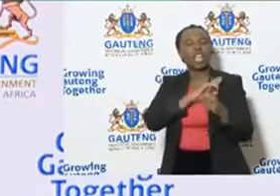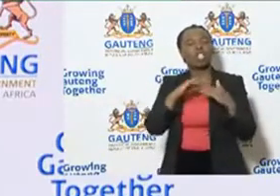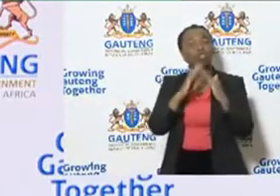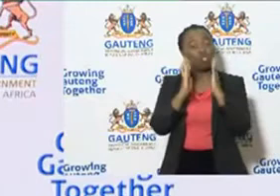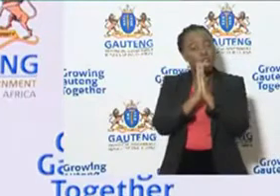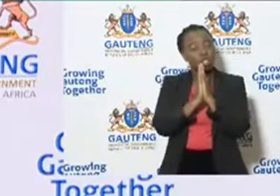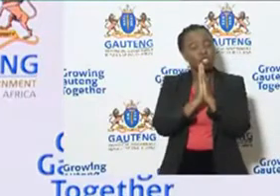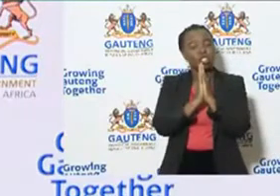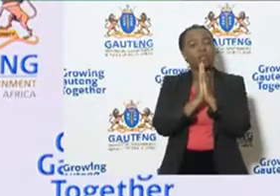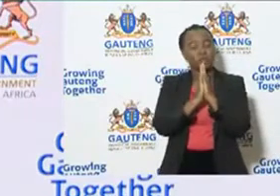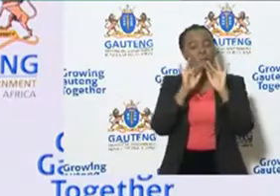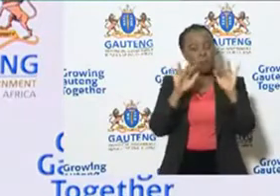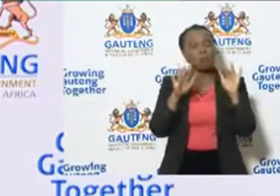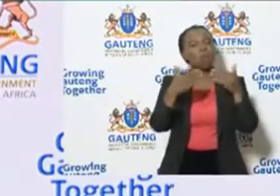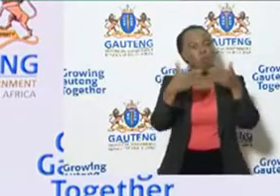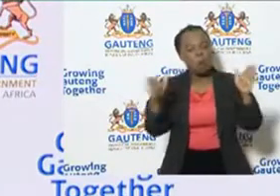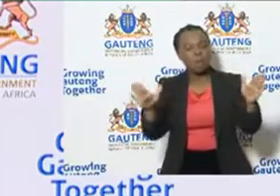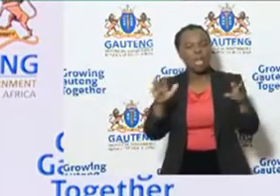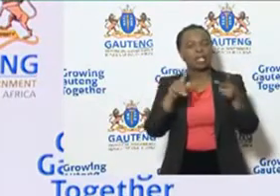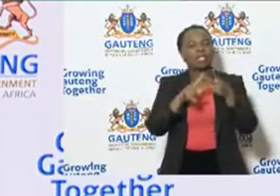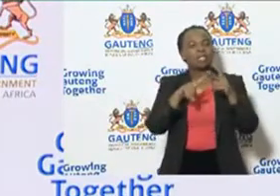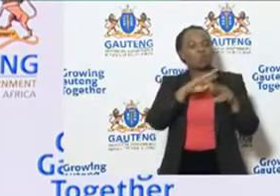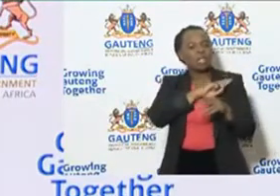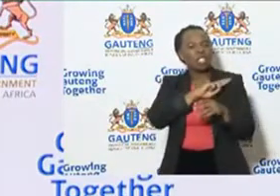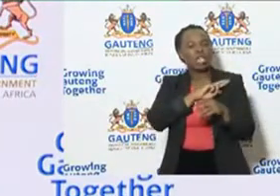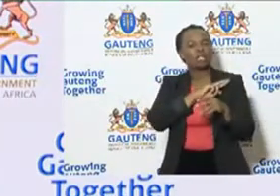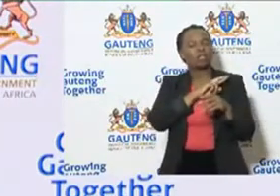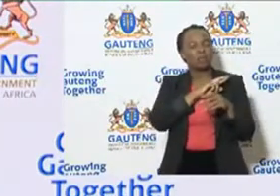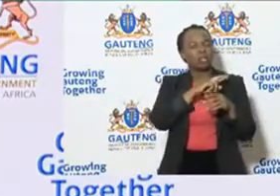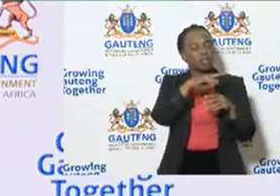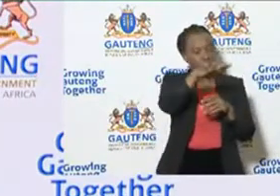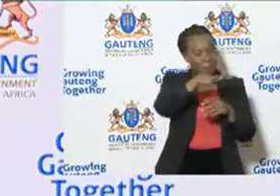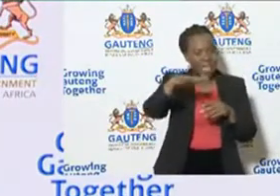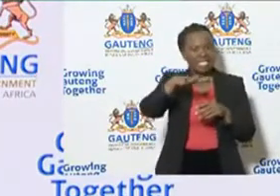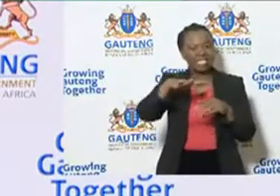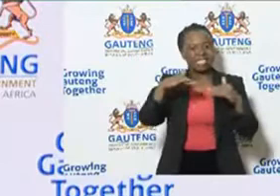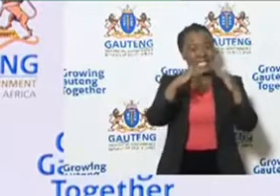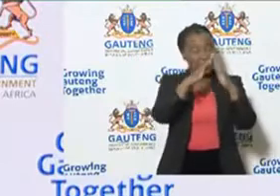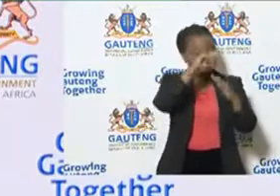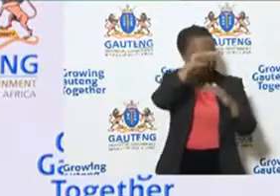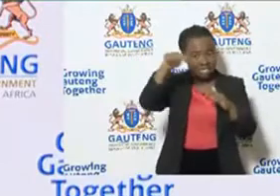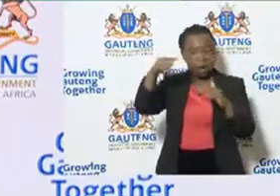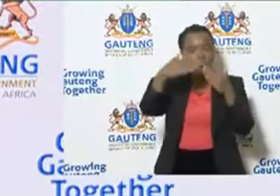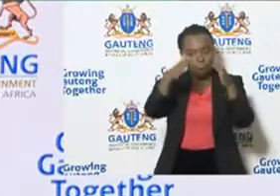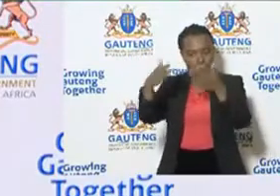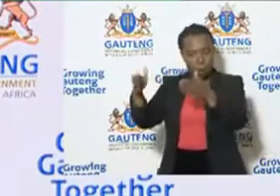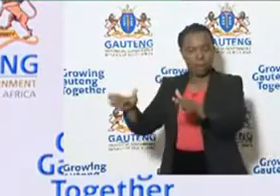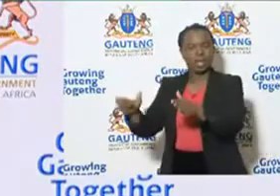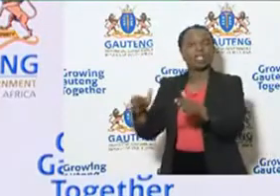of worship, religious facilities will be open. So the ward-based team